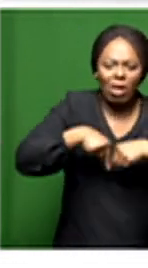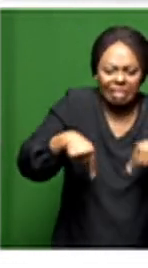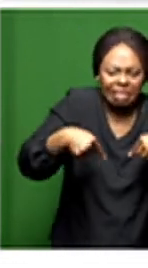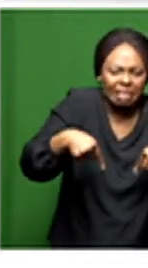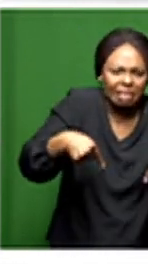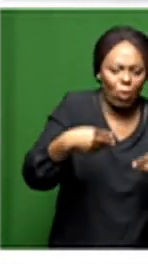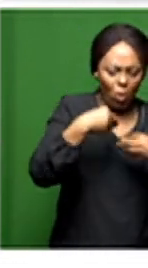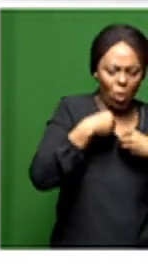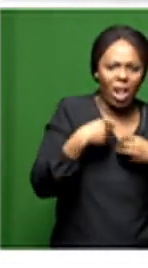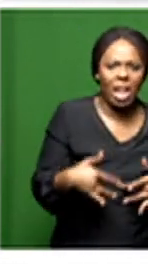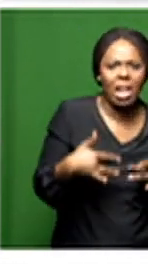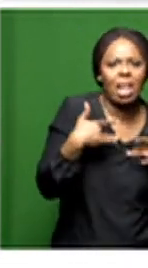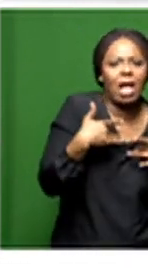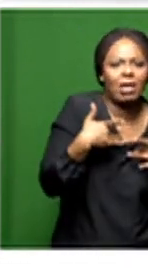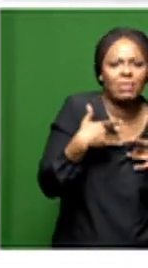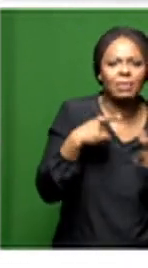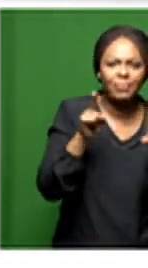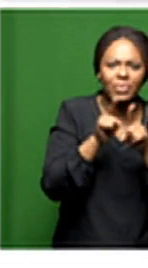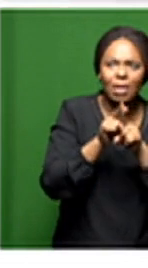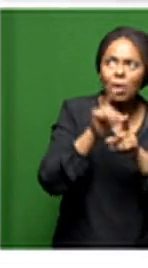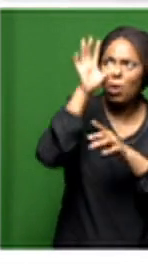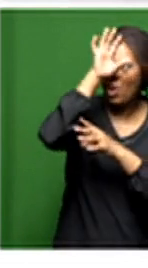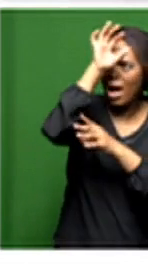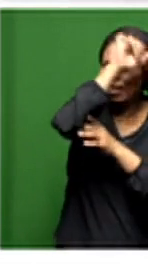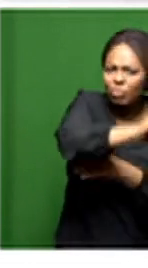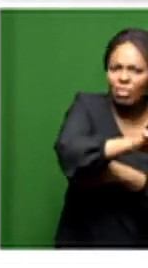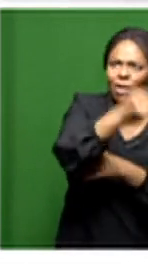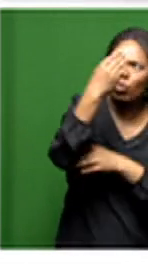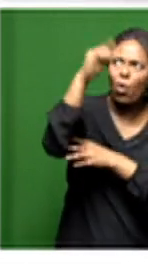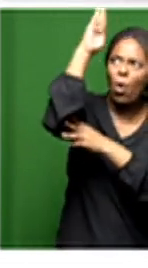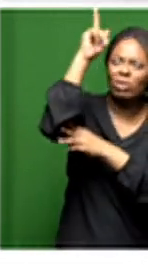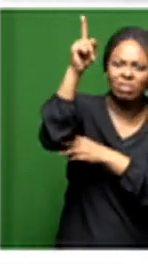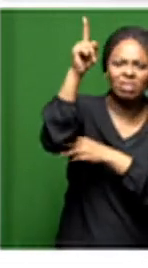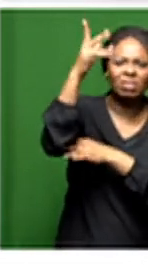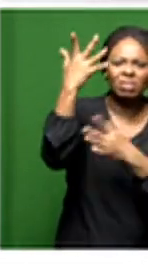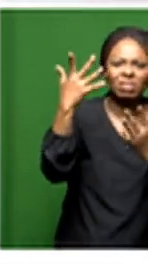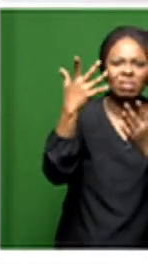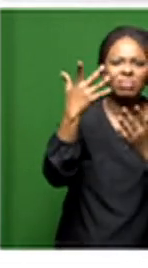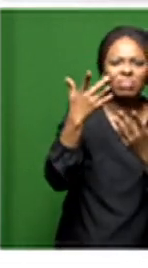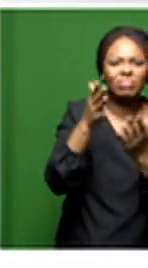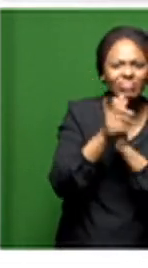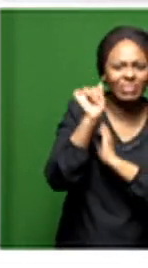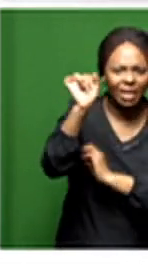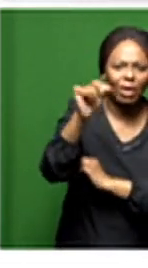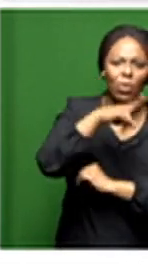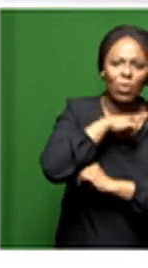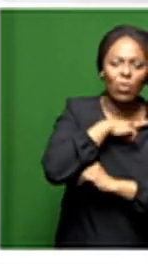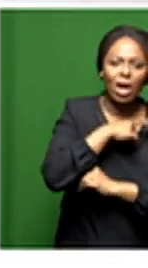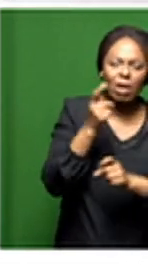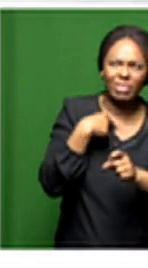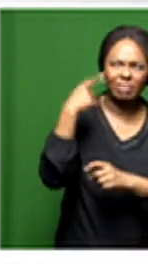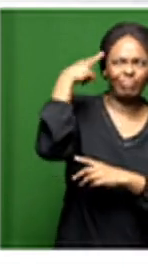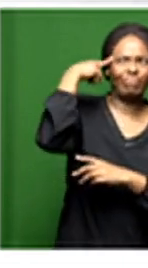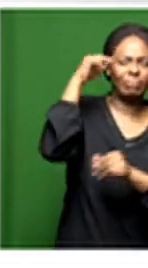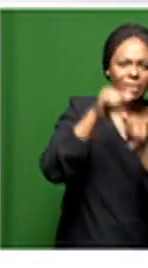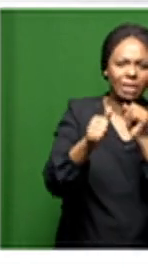often afraid, like underestimating God's, capabilities through us. So that is the major reason why I had to feature